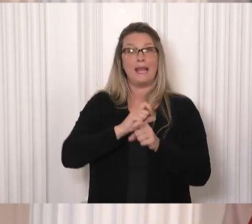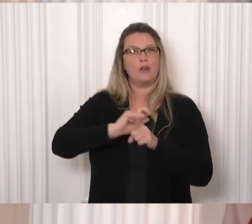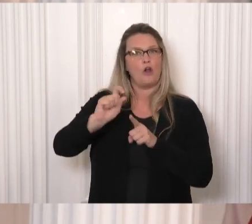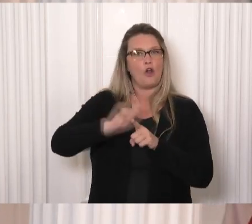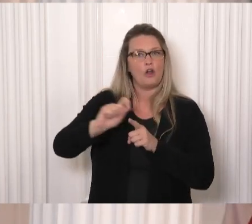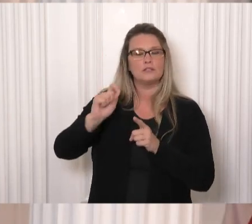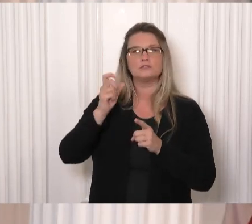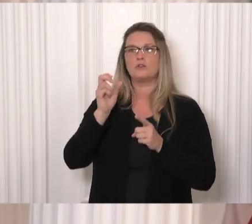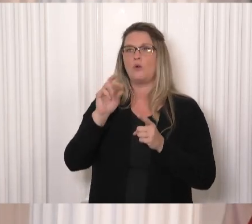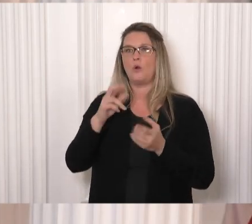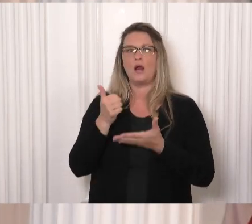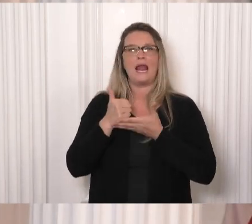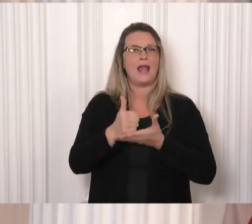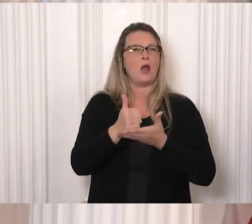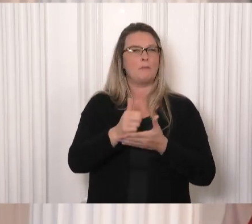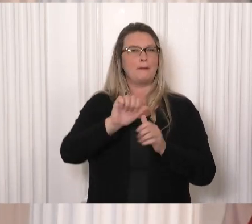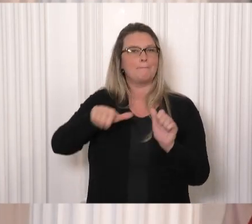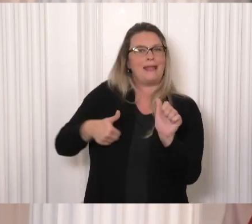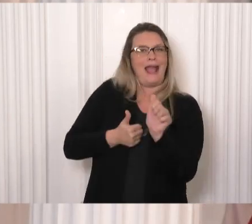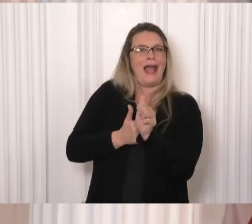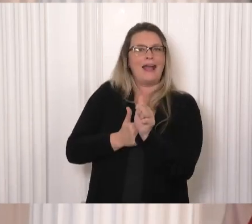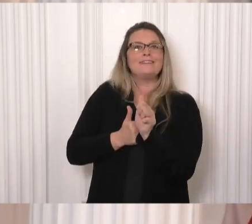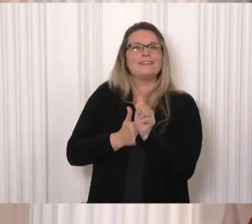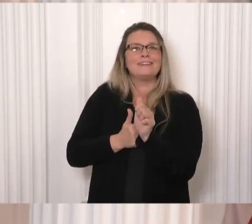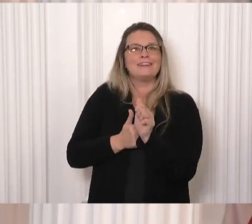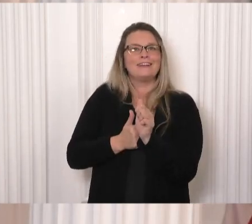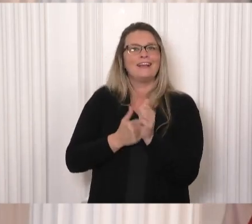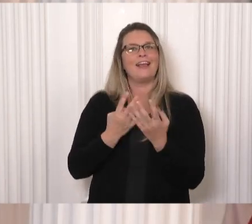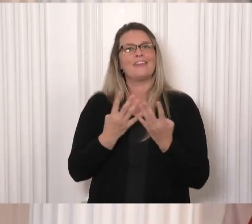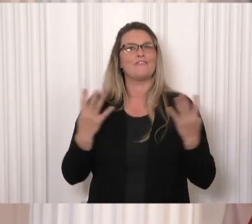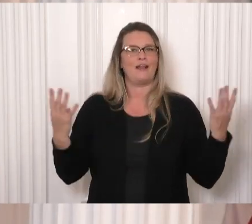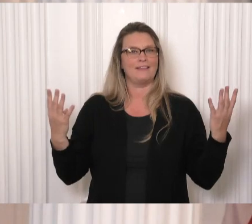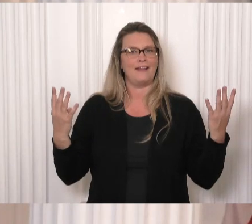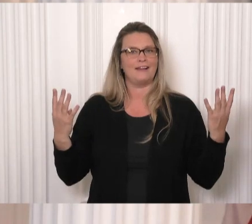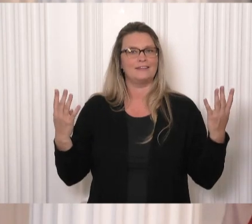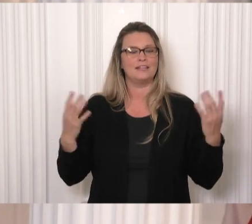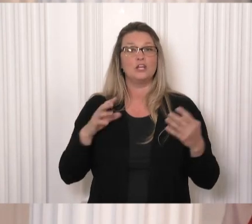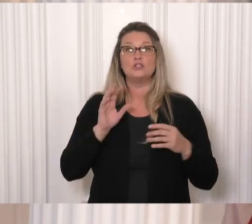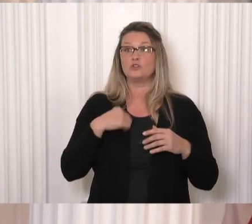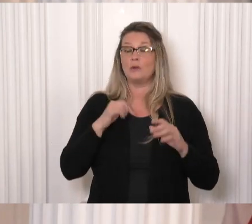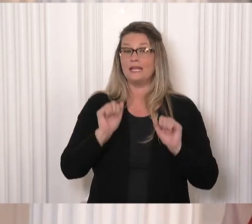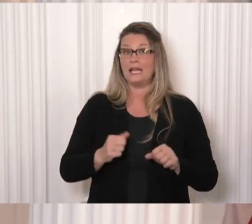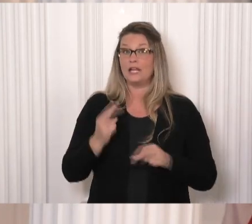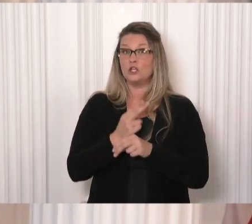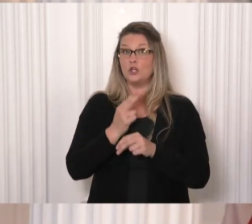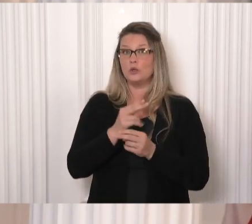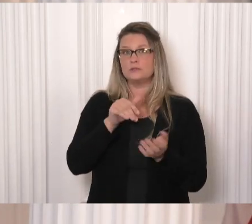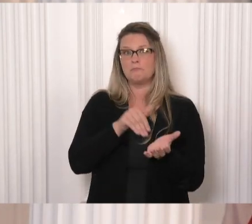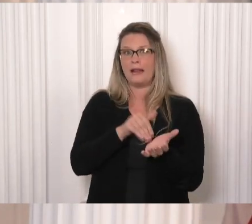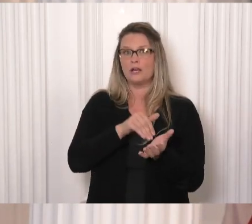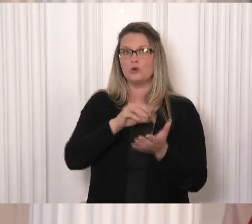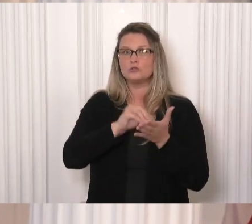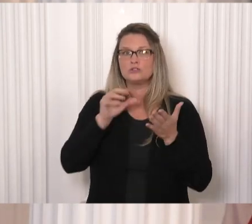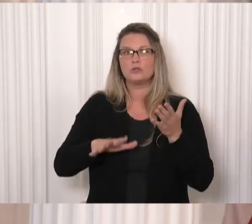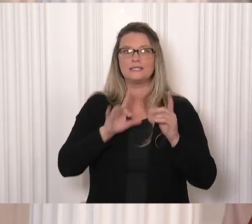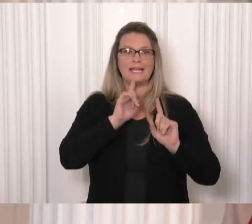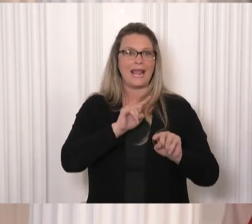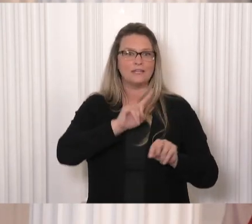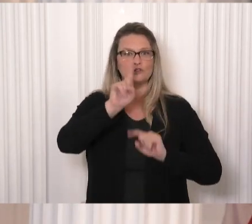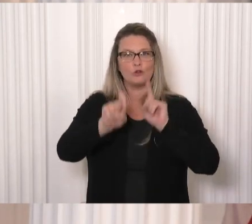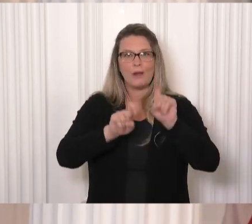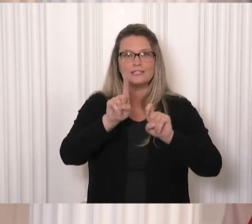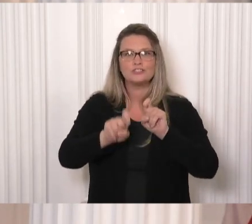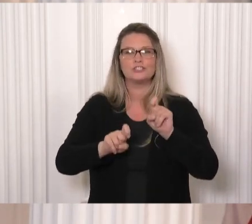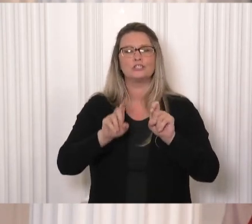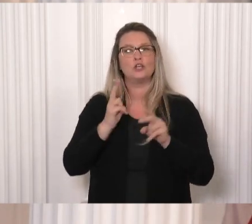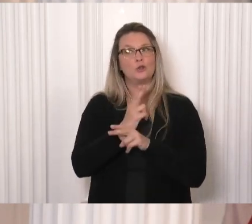other medical behind the scenes at work. So there's lots of ways that they can be used, answering questions, using